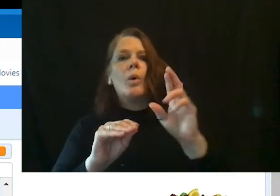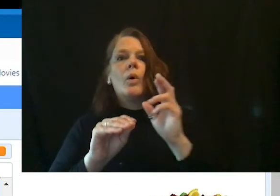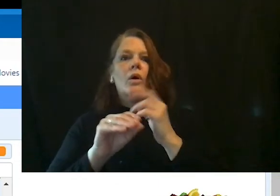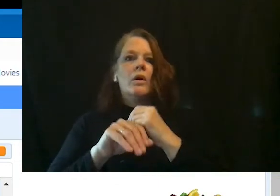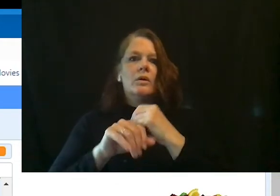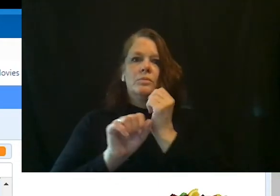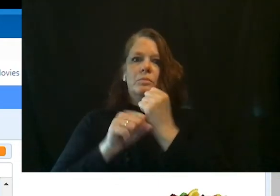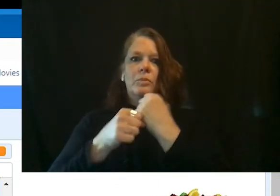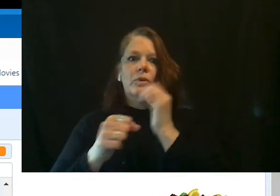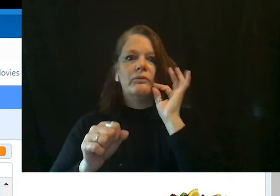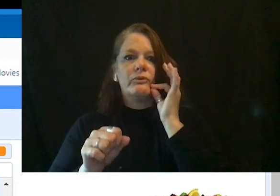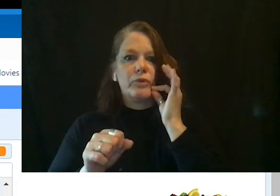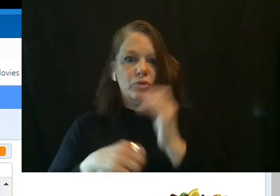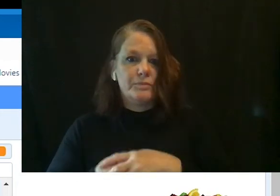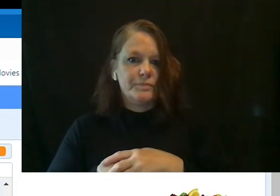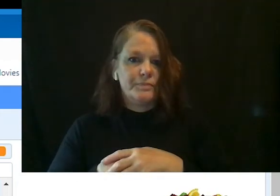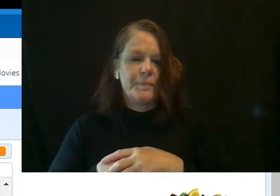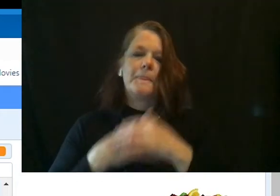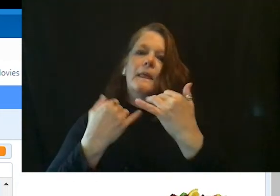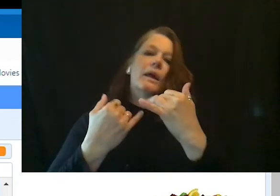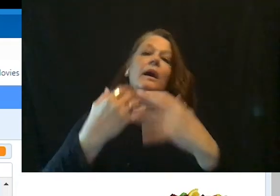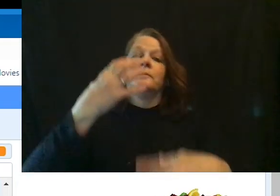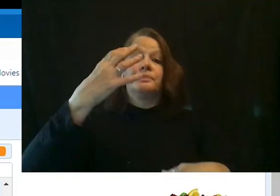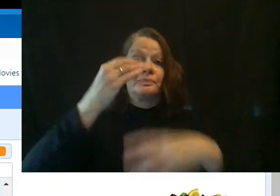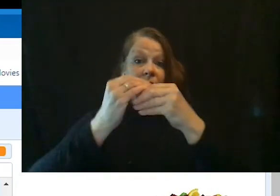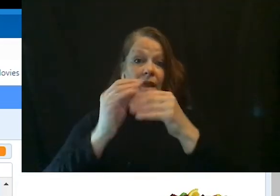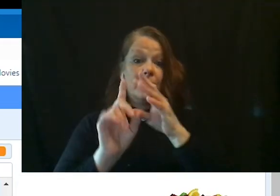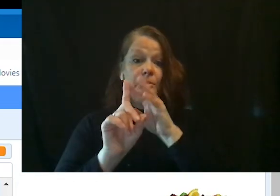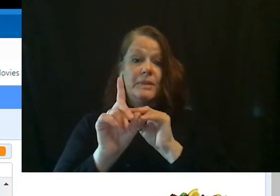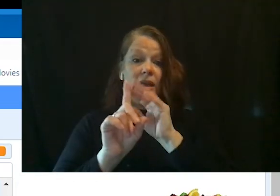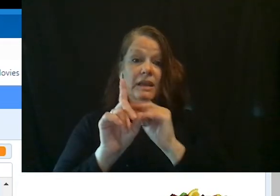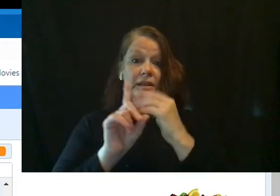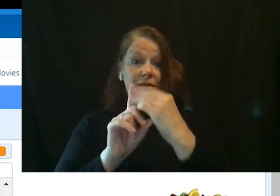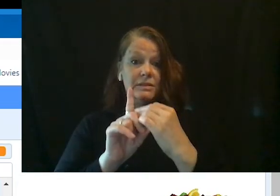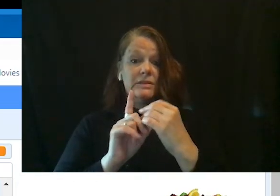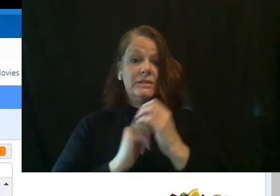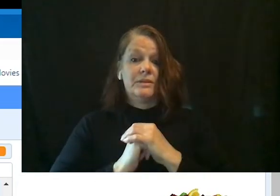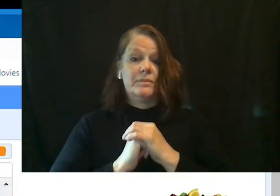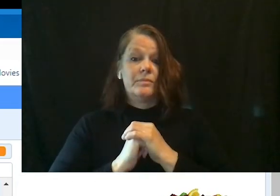of the list. Let's add bananas.